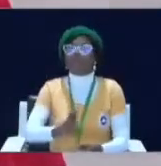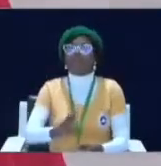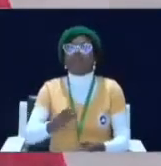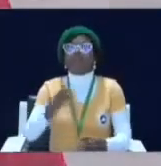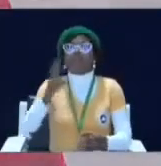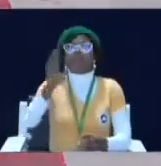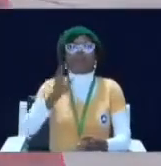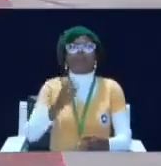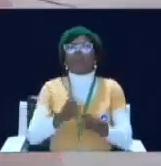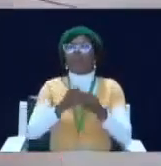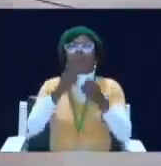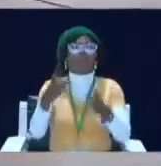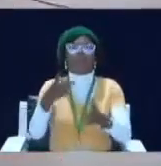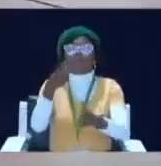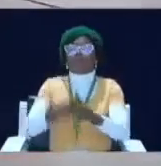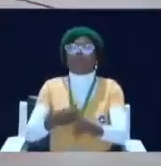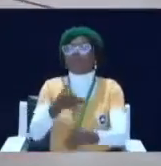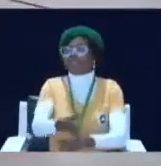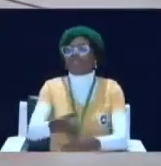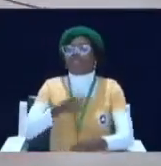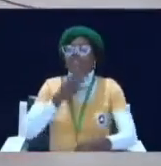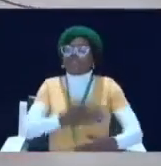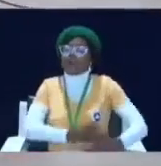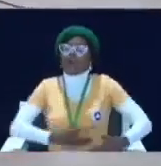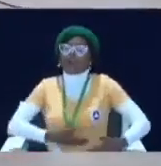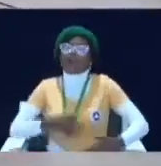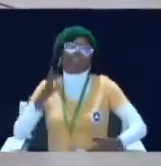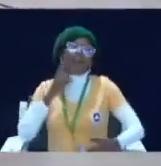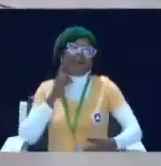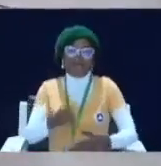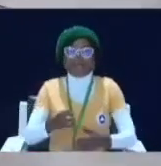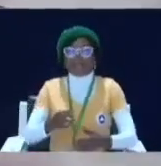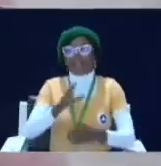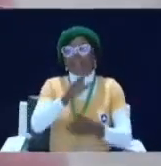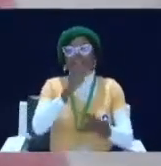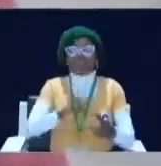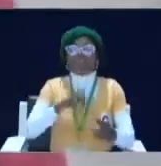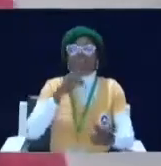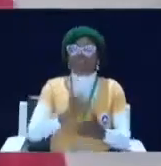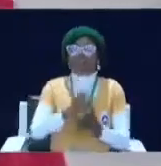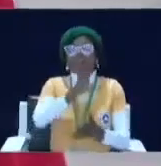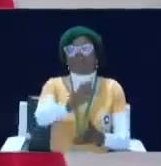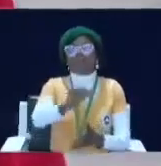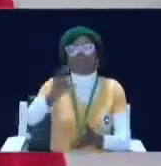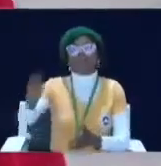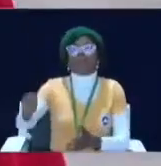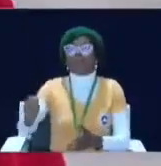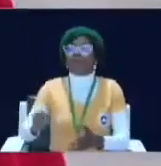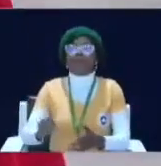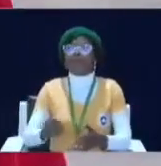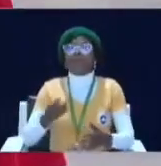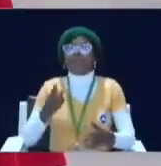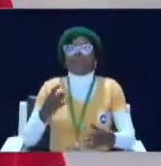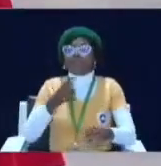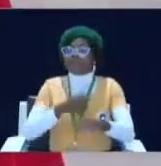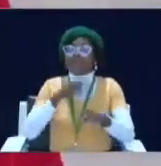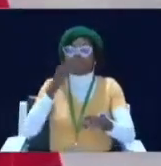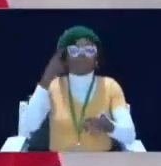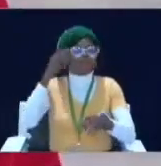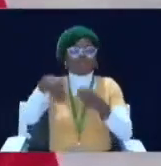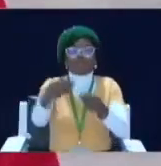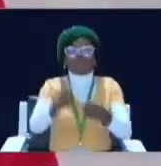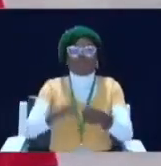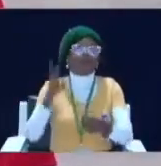months there. They performed surgery on her. They said it's 50-50 chance. But to the glory of God, it